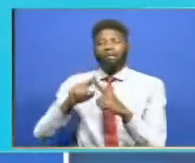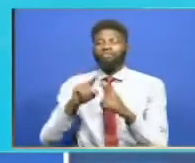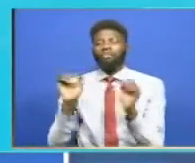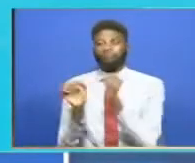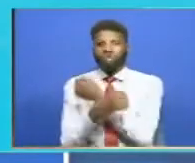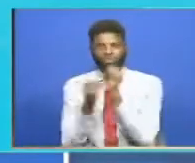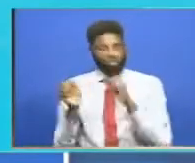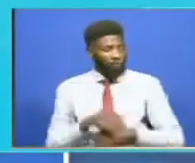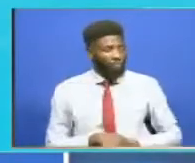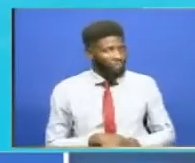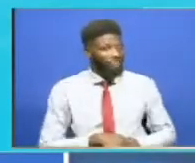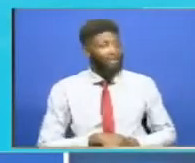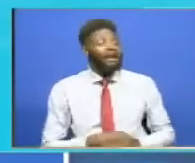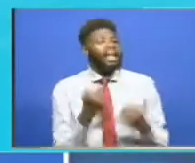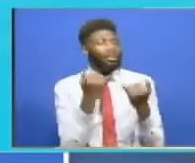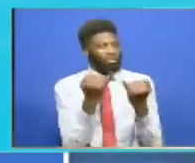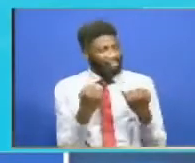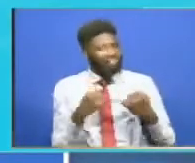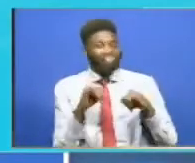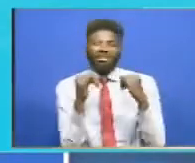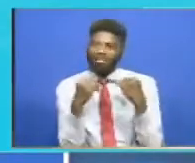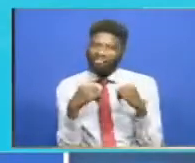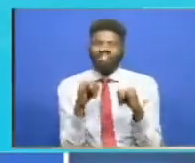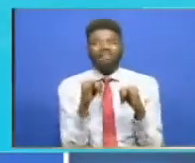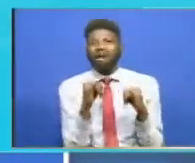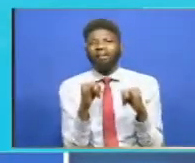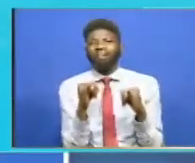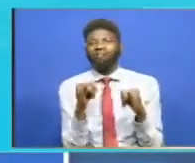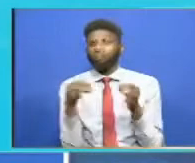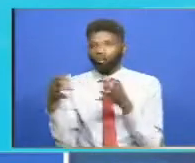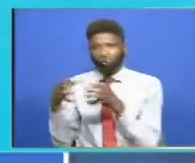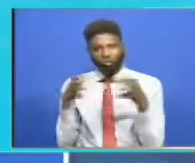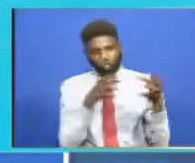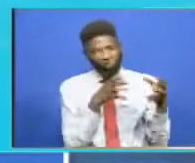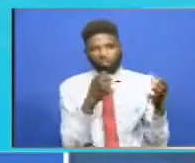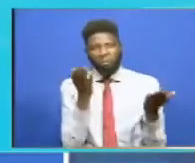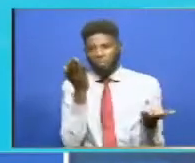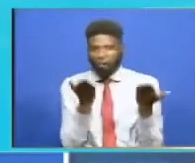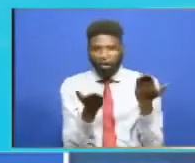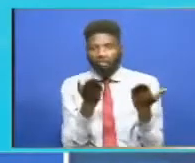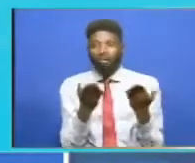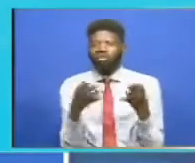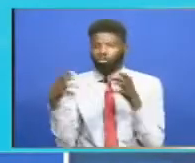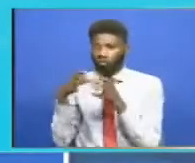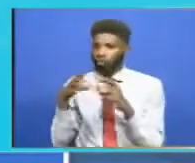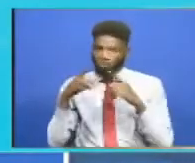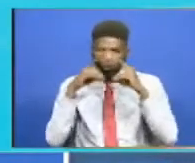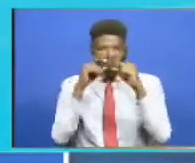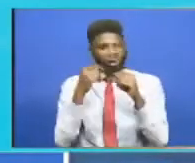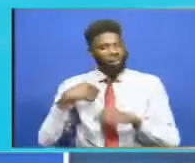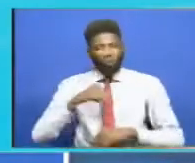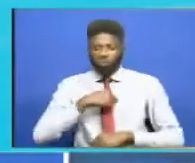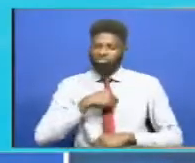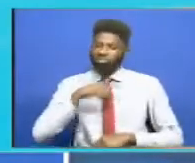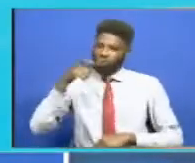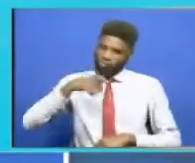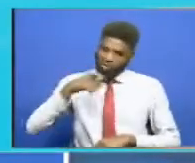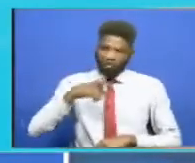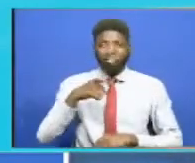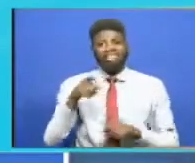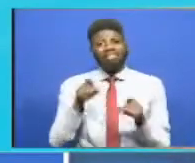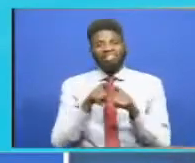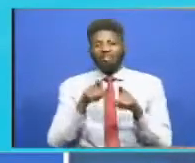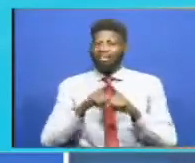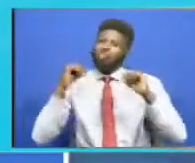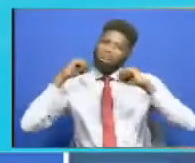act, some hard-line stance, and both sides are talking about we need to come together at a common ground.